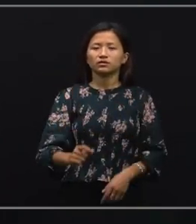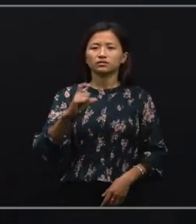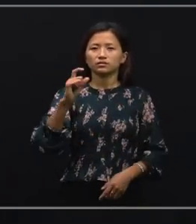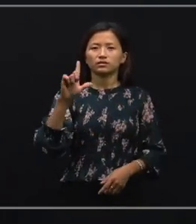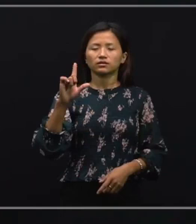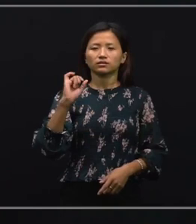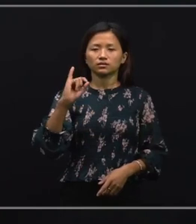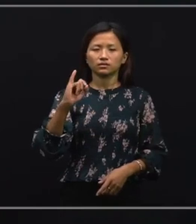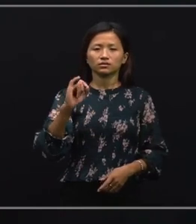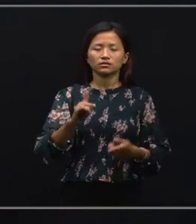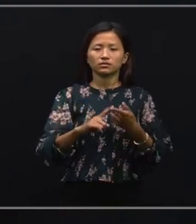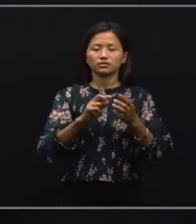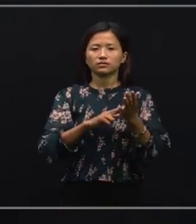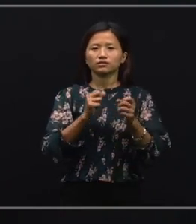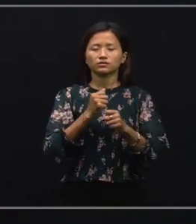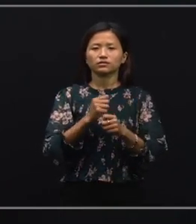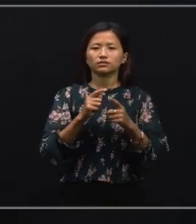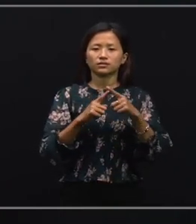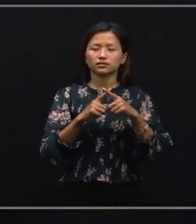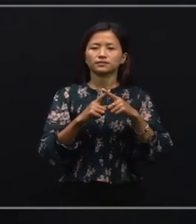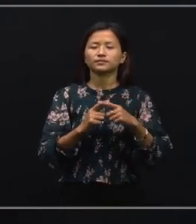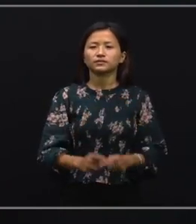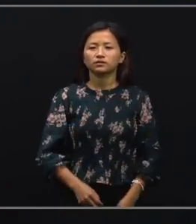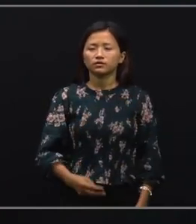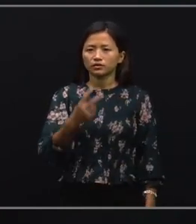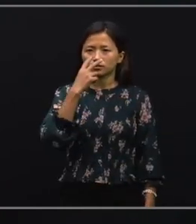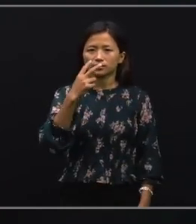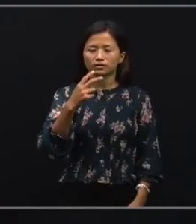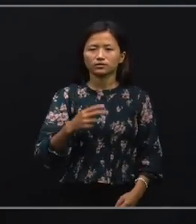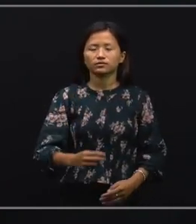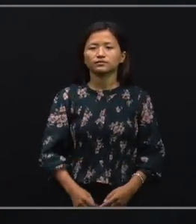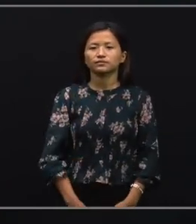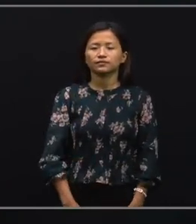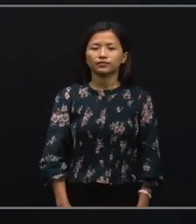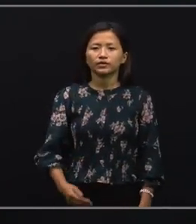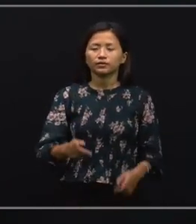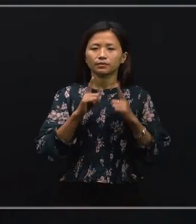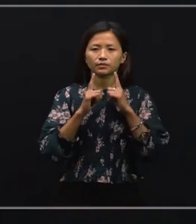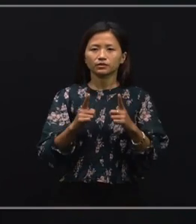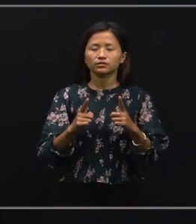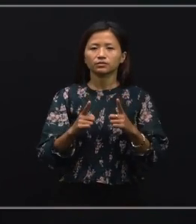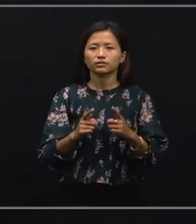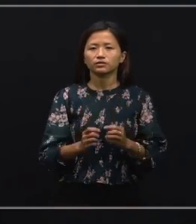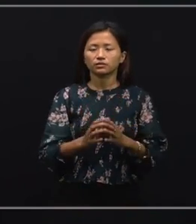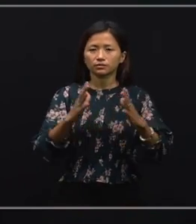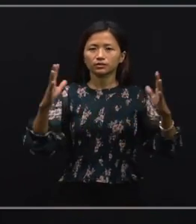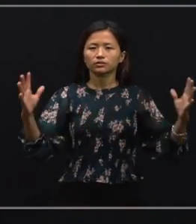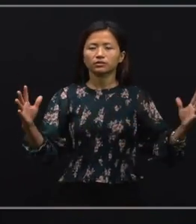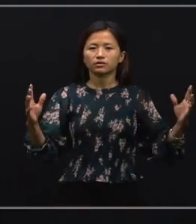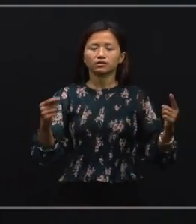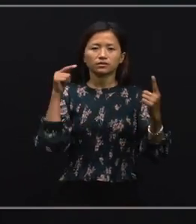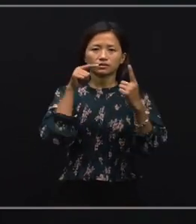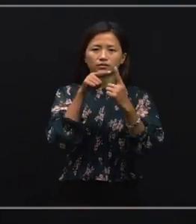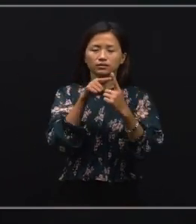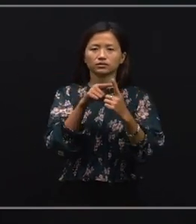clans. You might have heard of clans, right? Clan, here in our context, you can even imagine of the Kel, but it would be a little bigger in